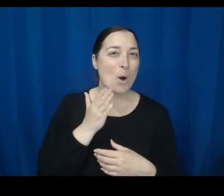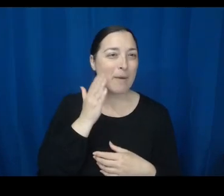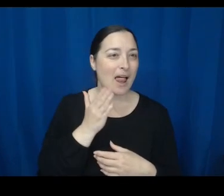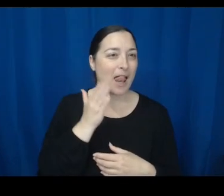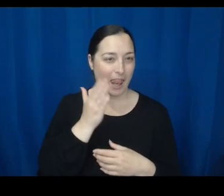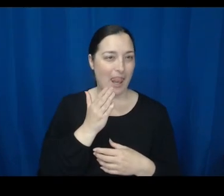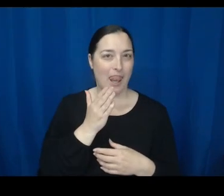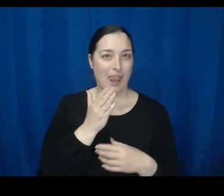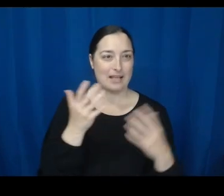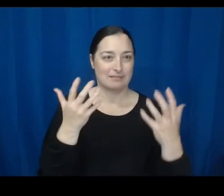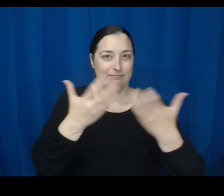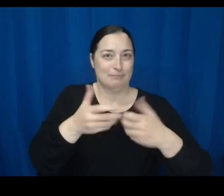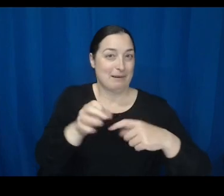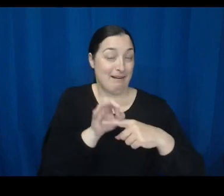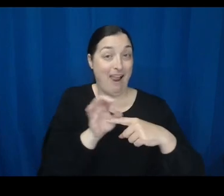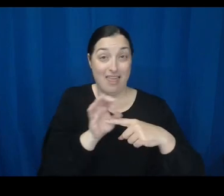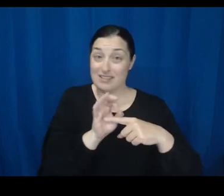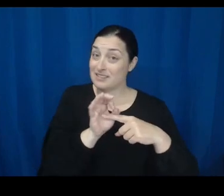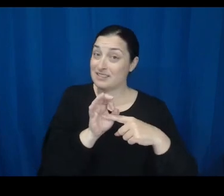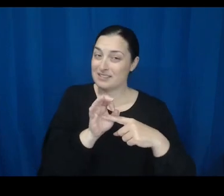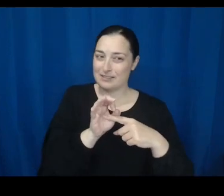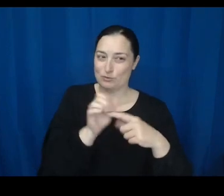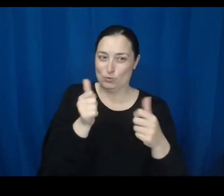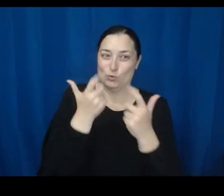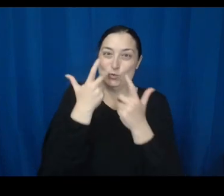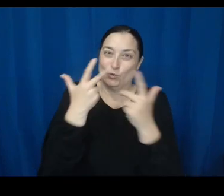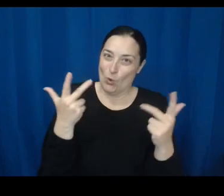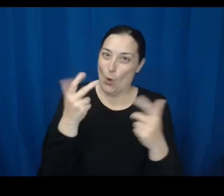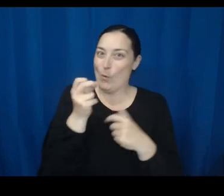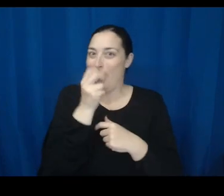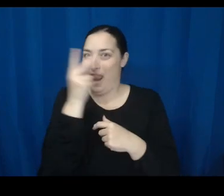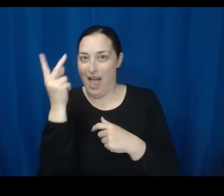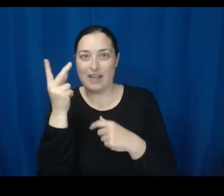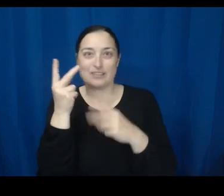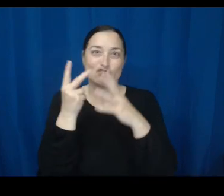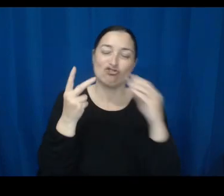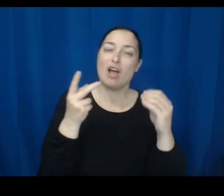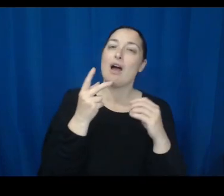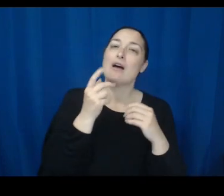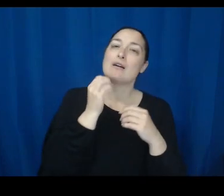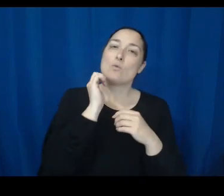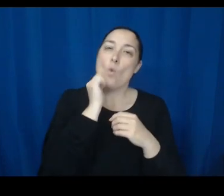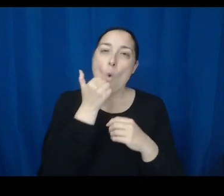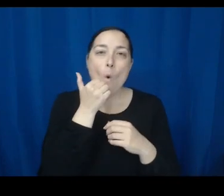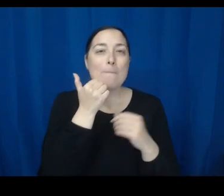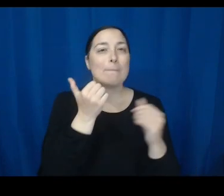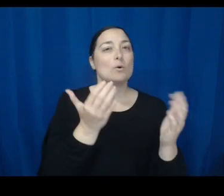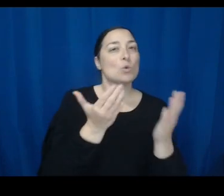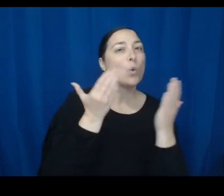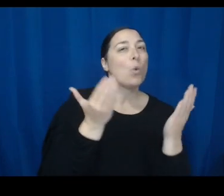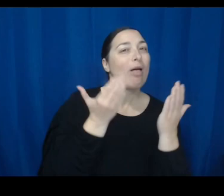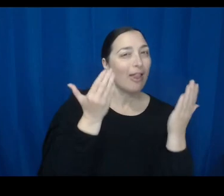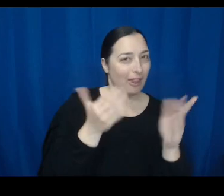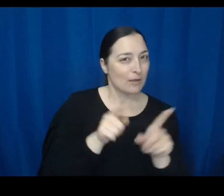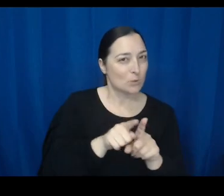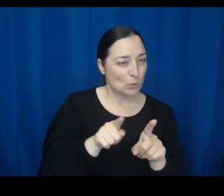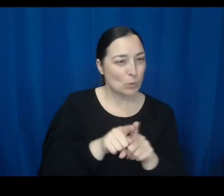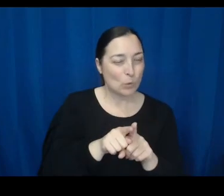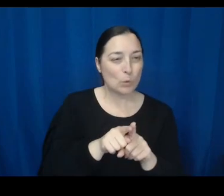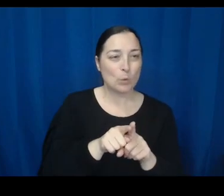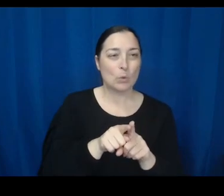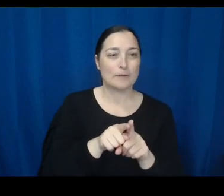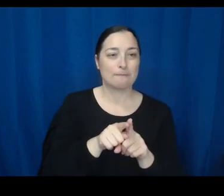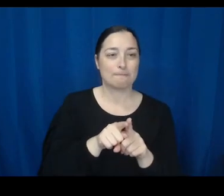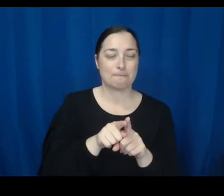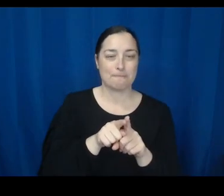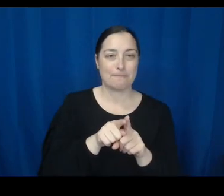really great way of sort of giving that light and shade through warm and cool tones. Yeah. Yeah, and I love the sort of